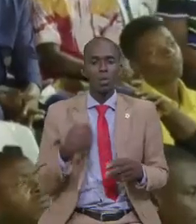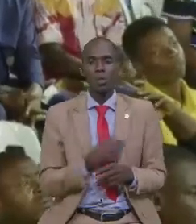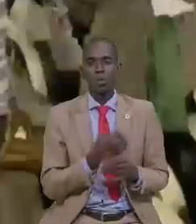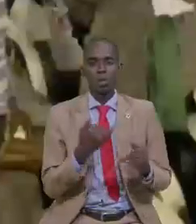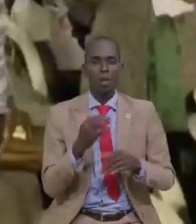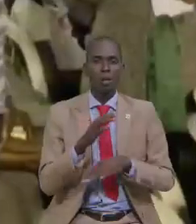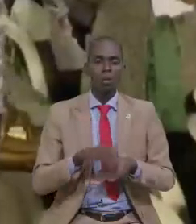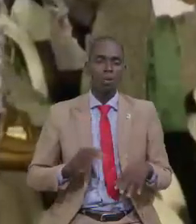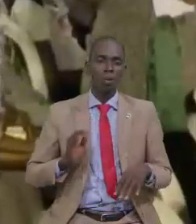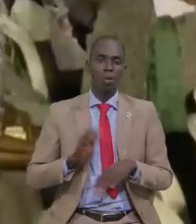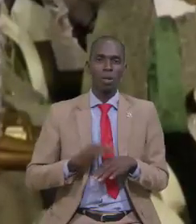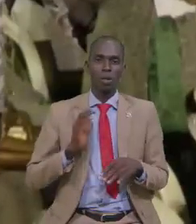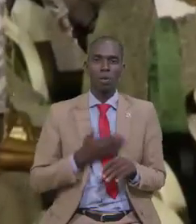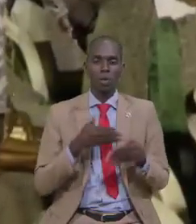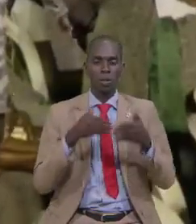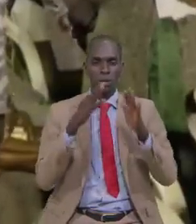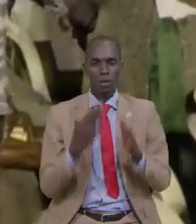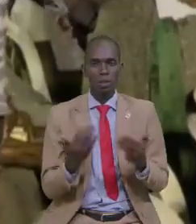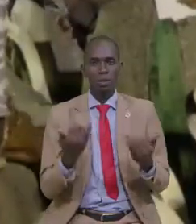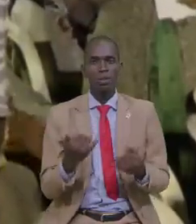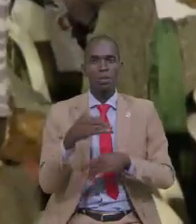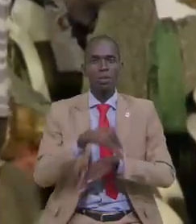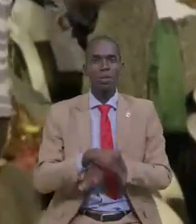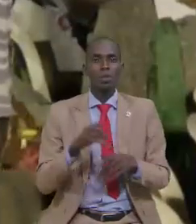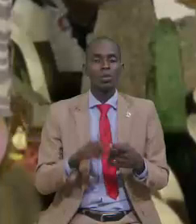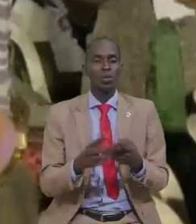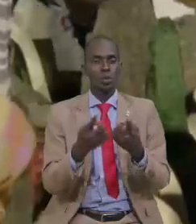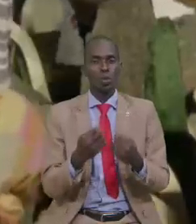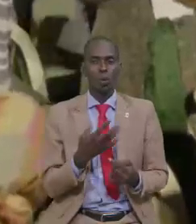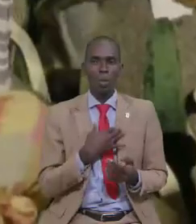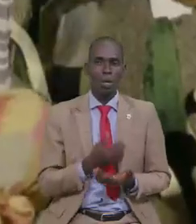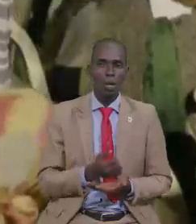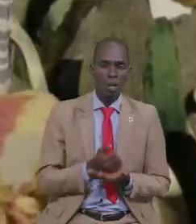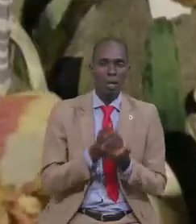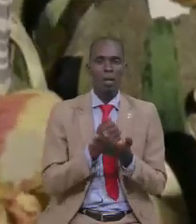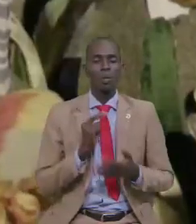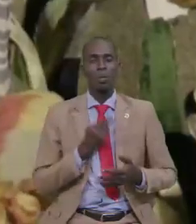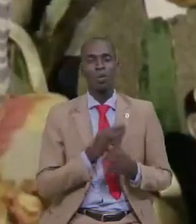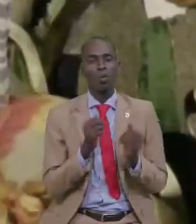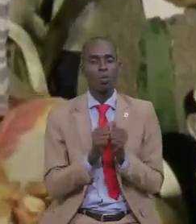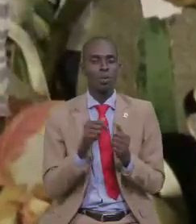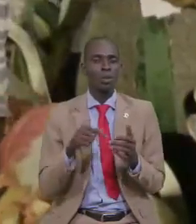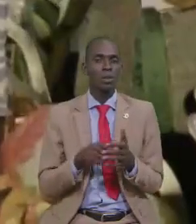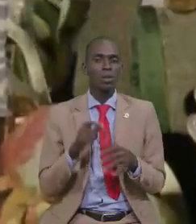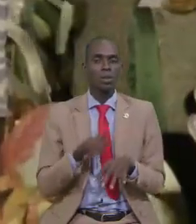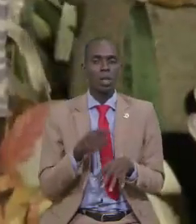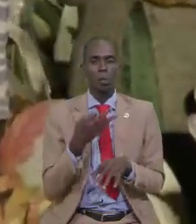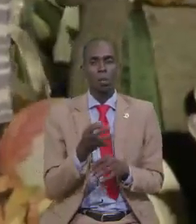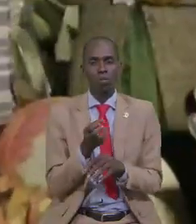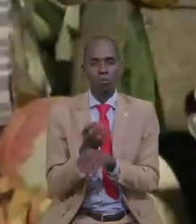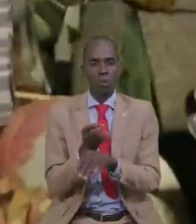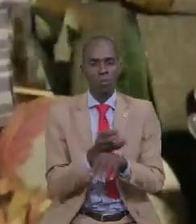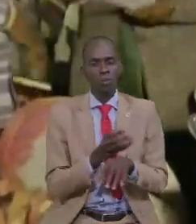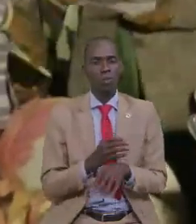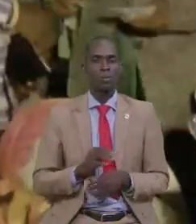minister tonight to come and help us with this session of counseling,